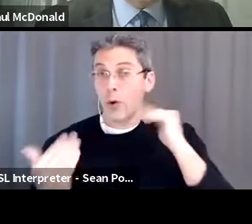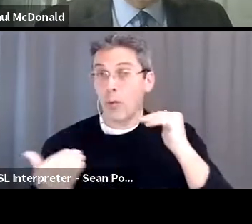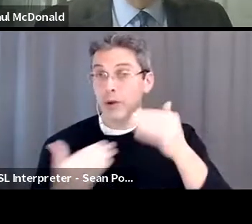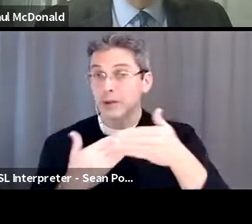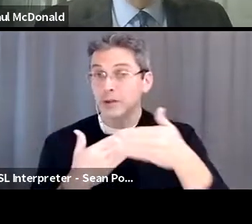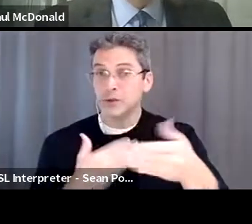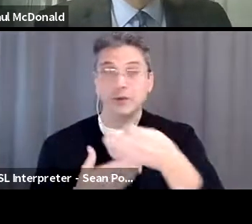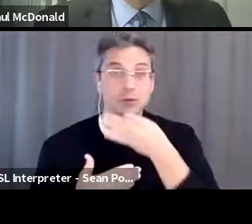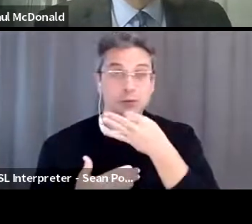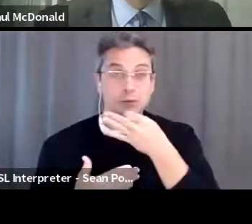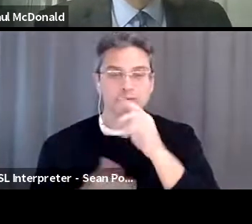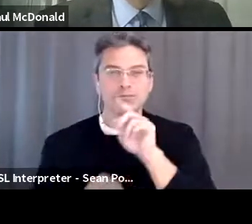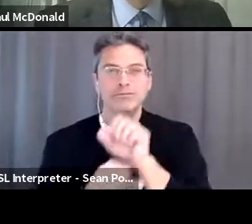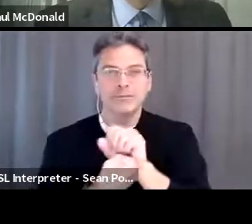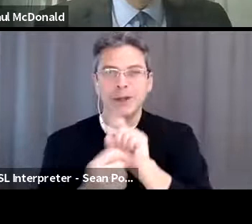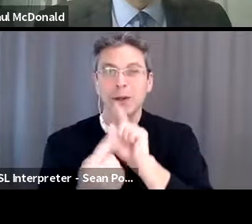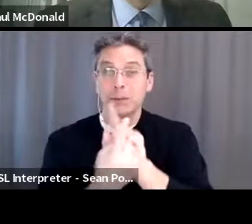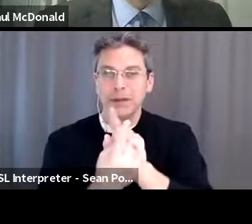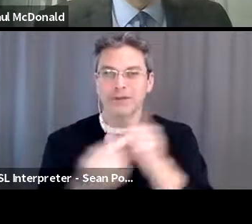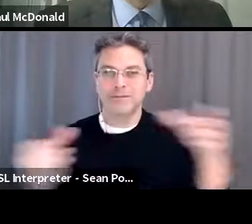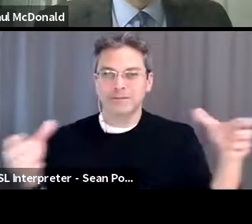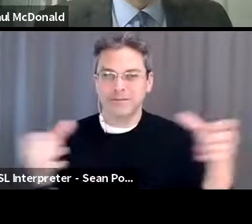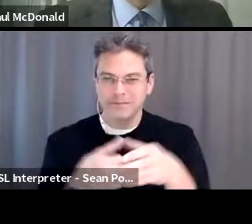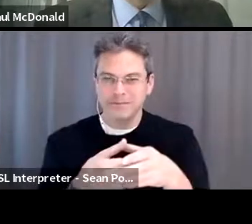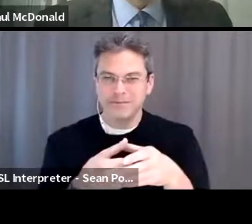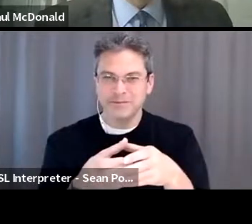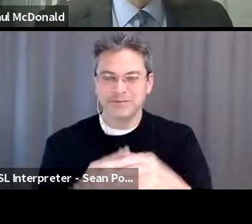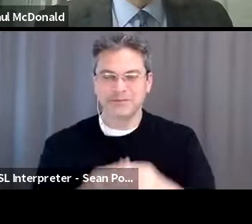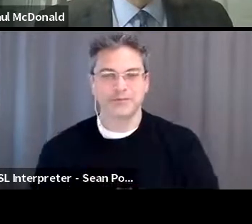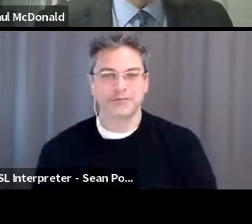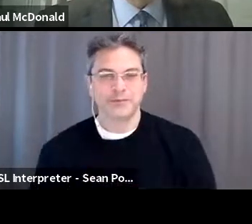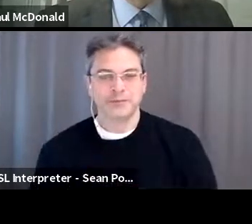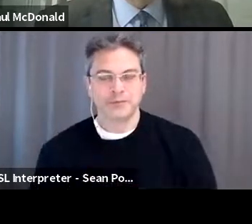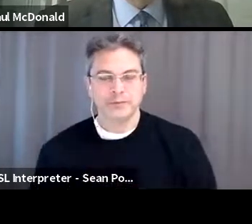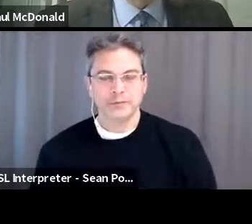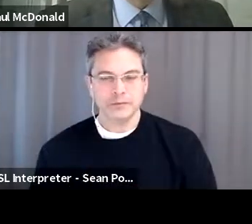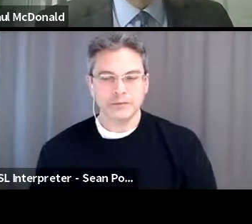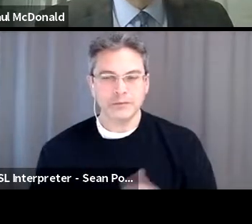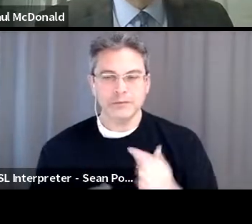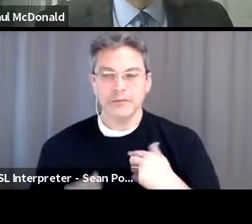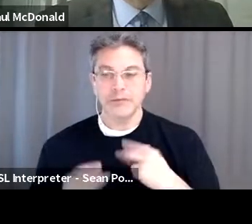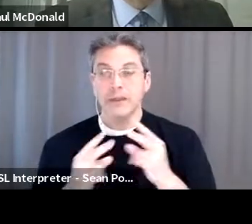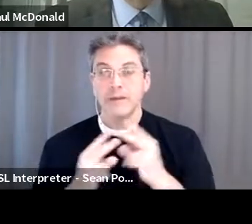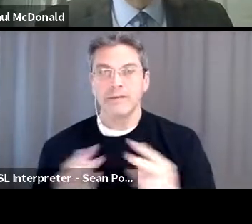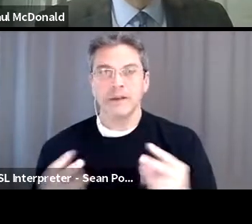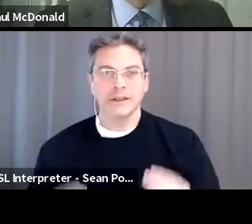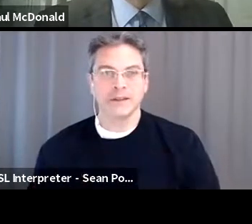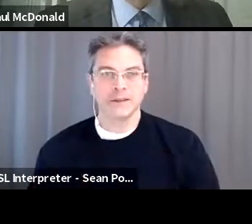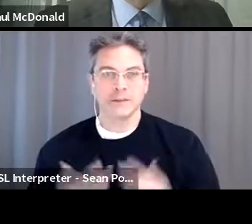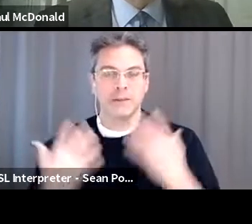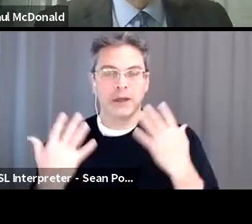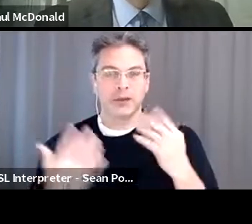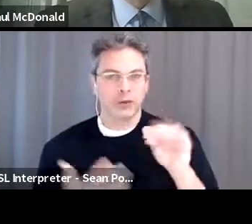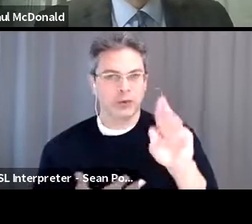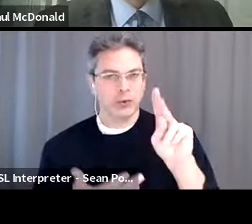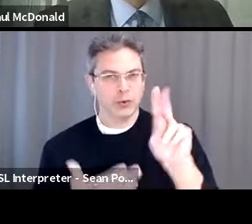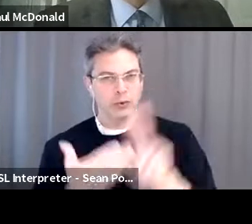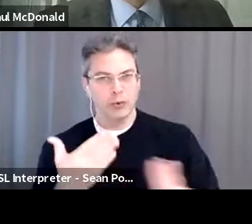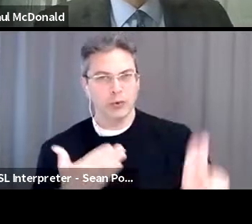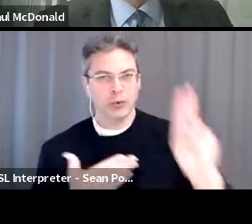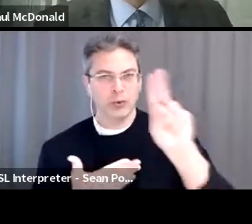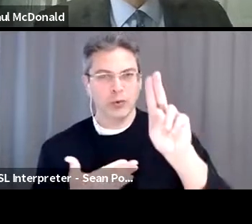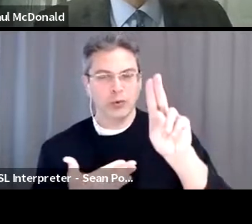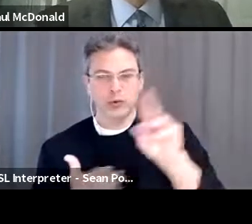campuses. I want to say that I've been incredibly inspired by the way that York University